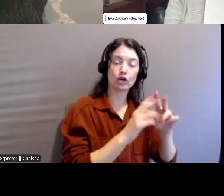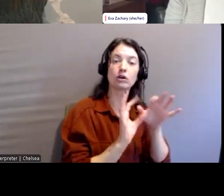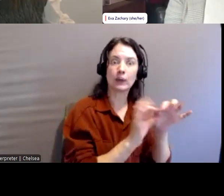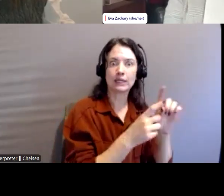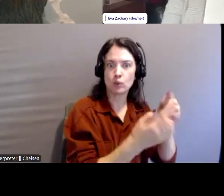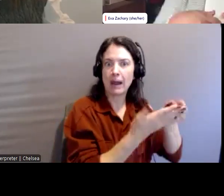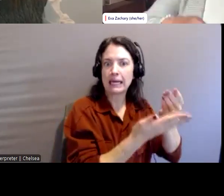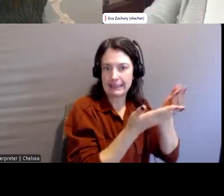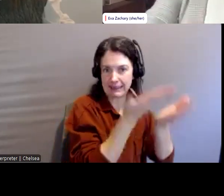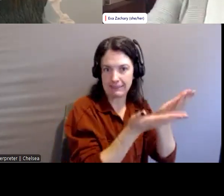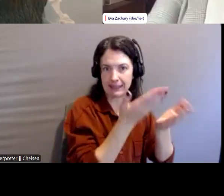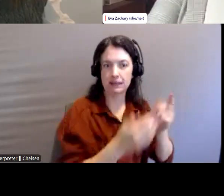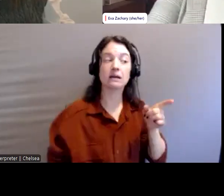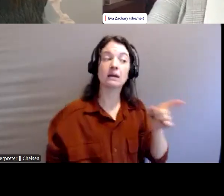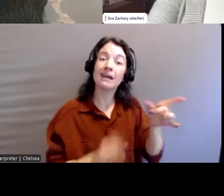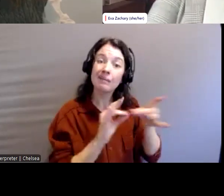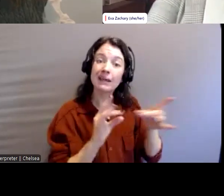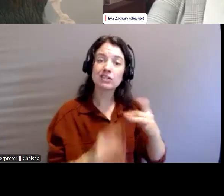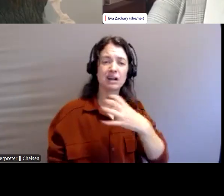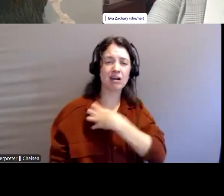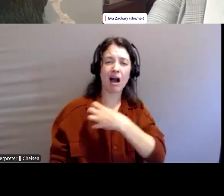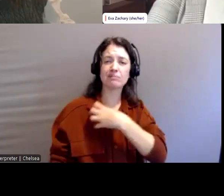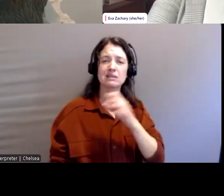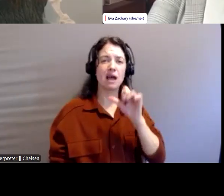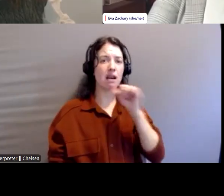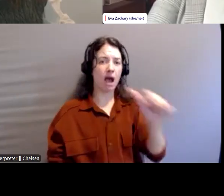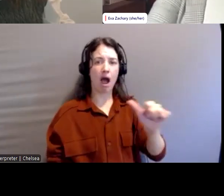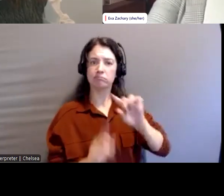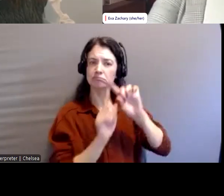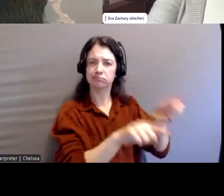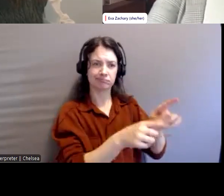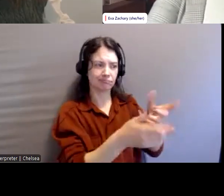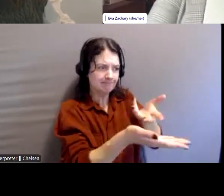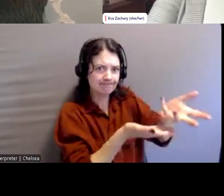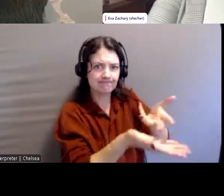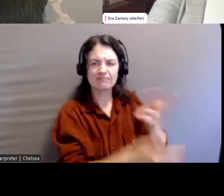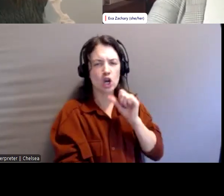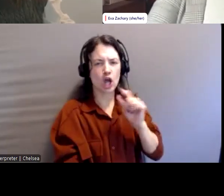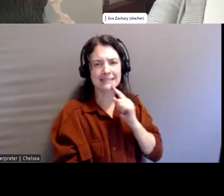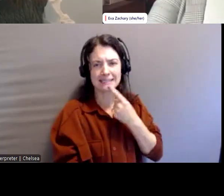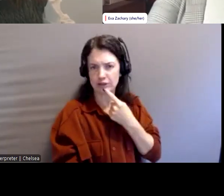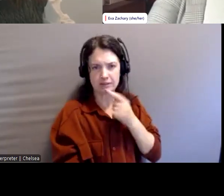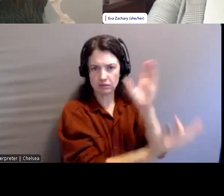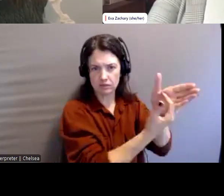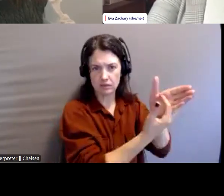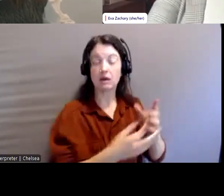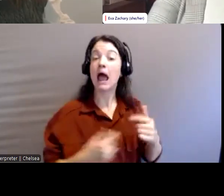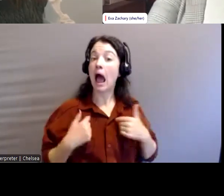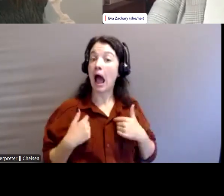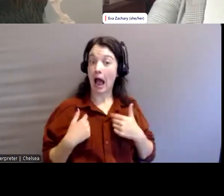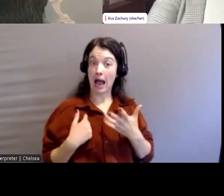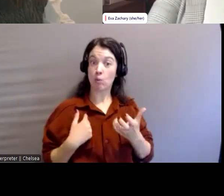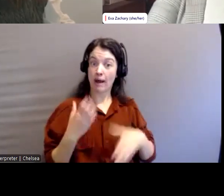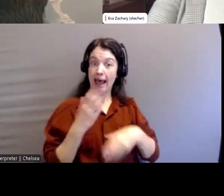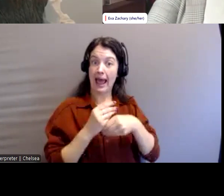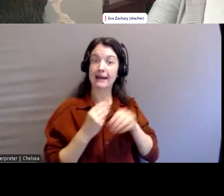how, well, the police don't seem to be taking these mental health concerns seriously. And I would often say as well, the mental health provider